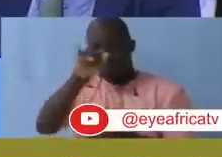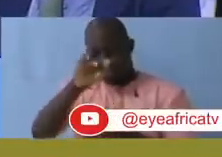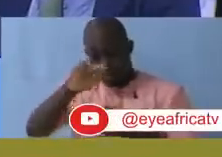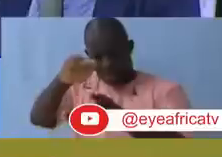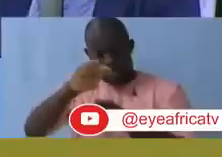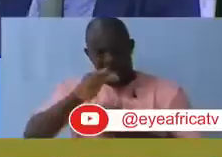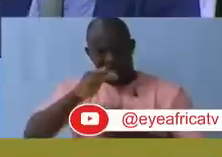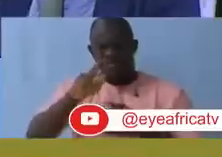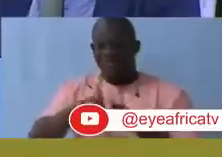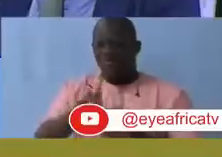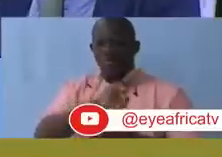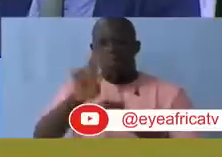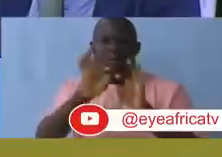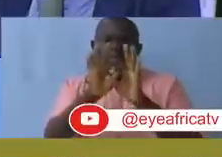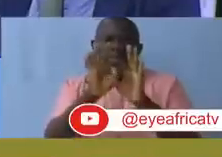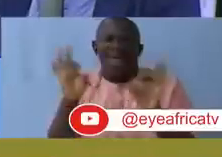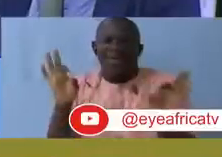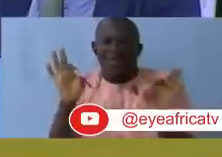So